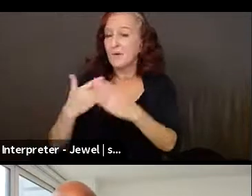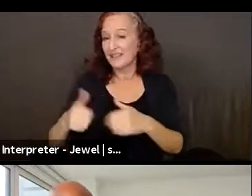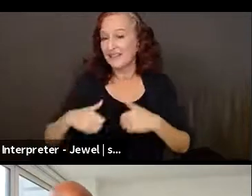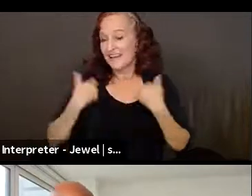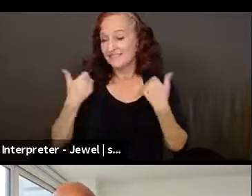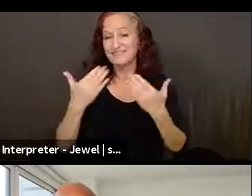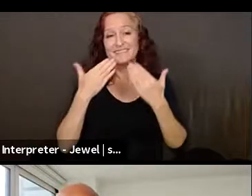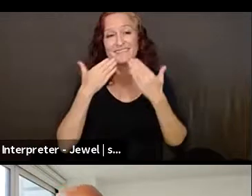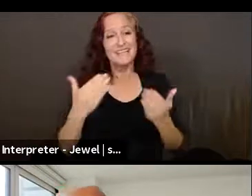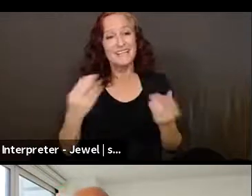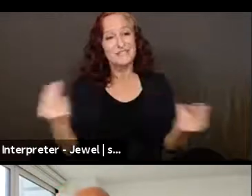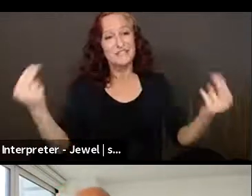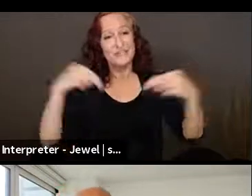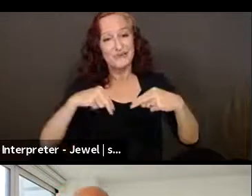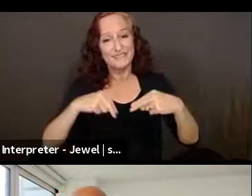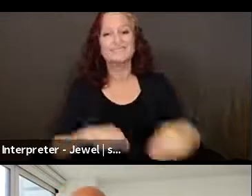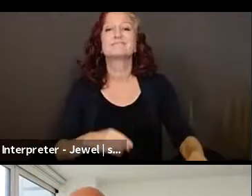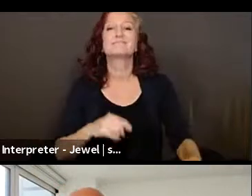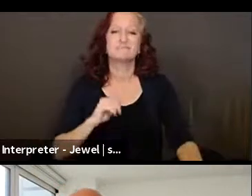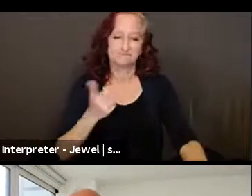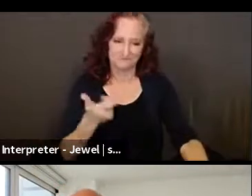thank you all for being here.